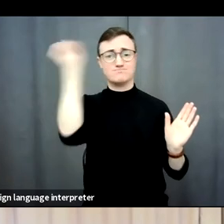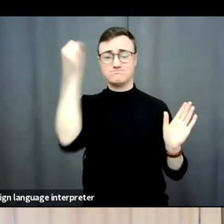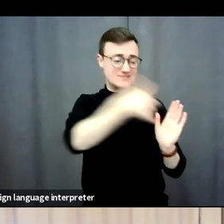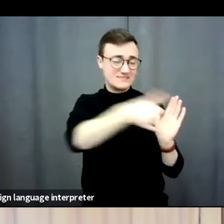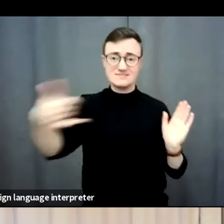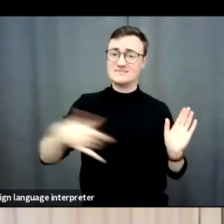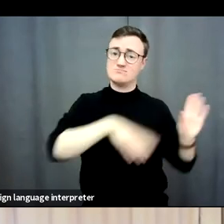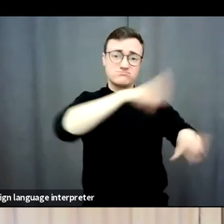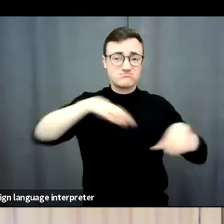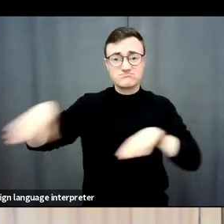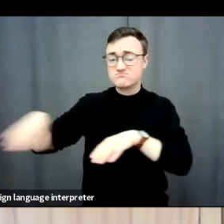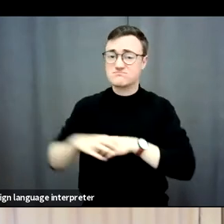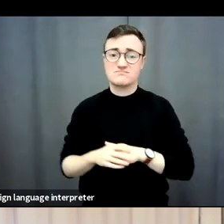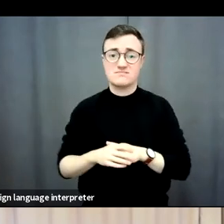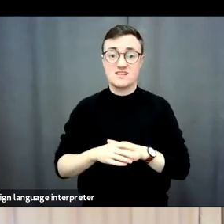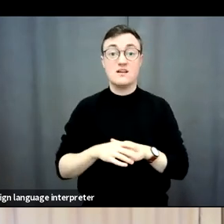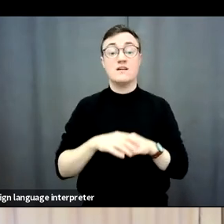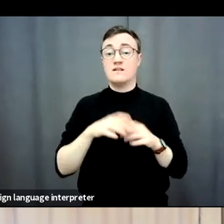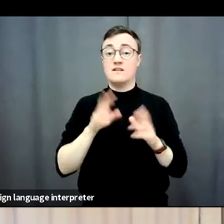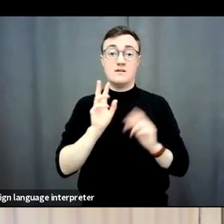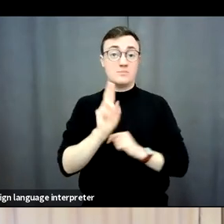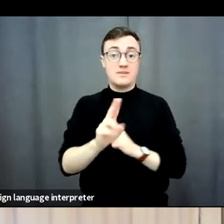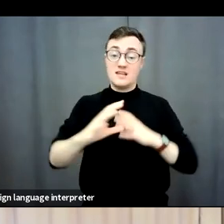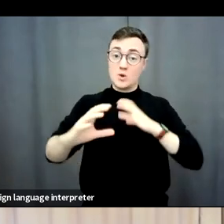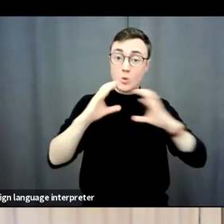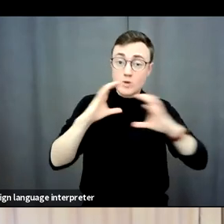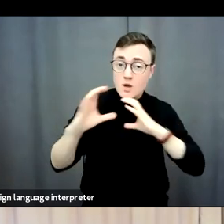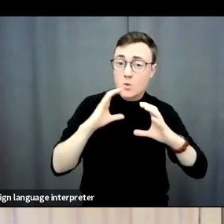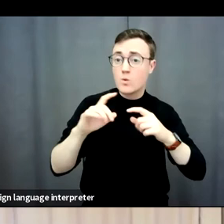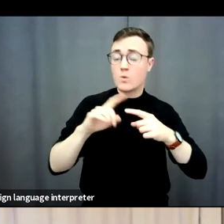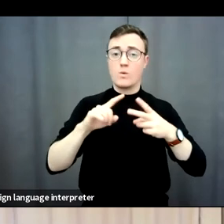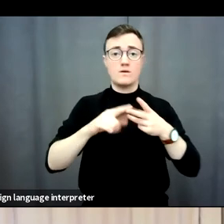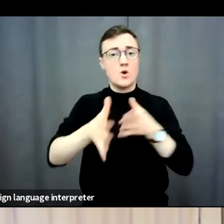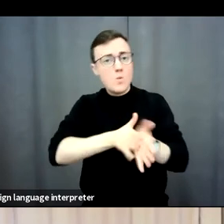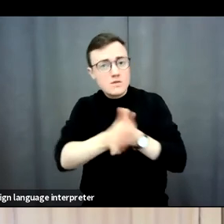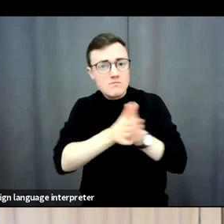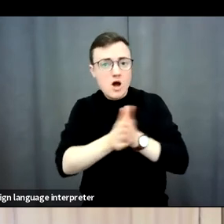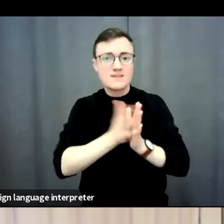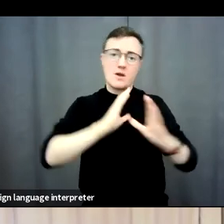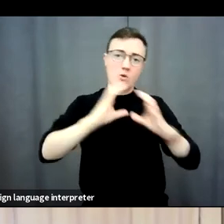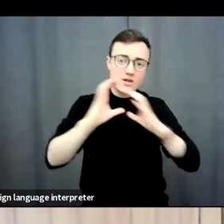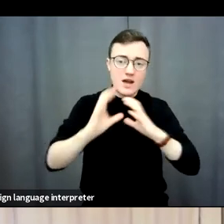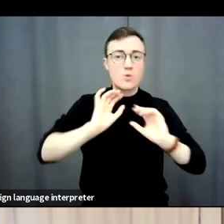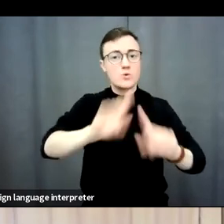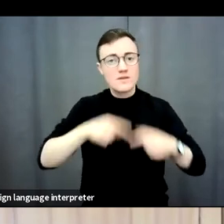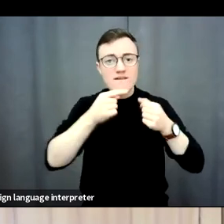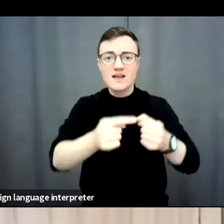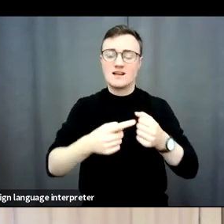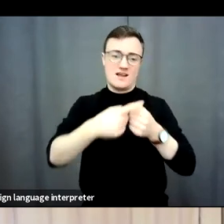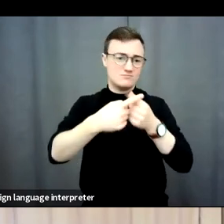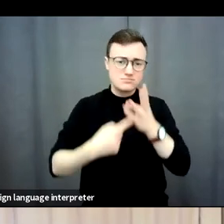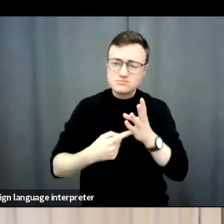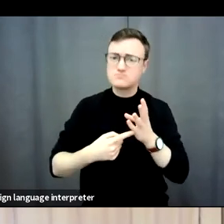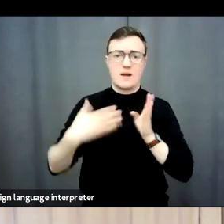involves the disabilities that includes communication challenges with communication development in so many different